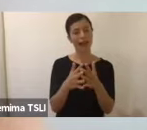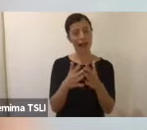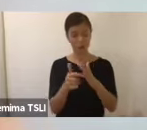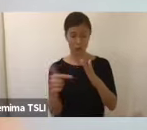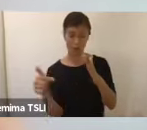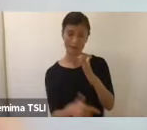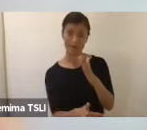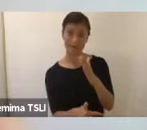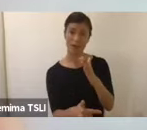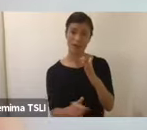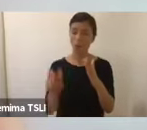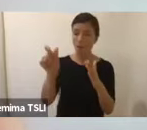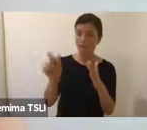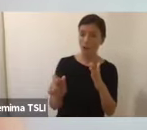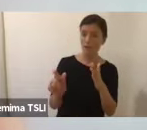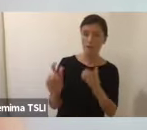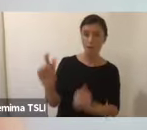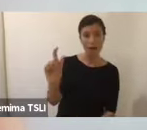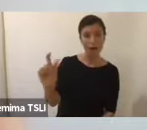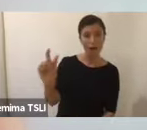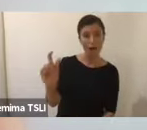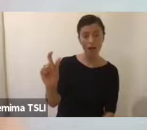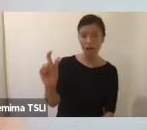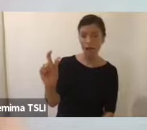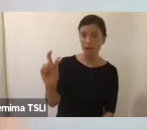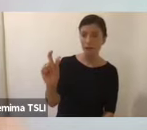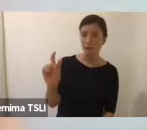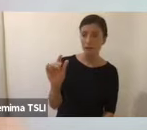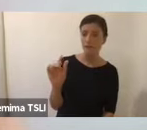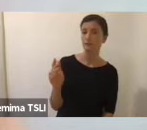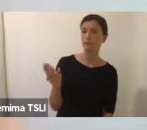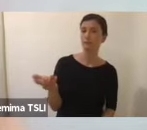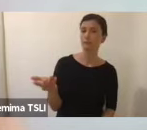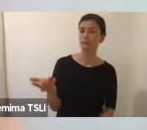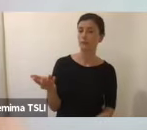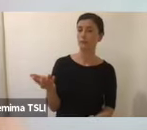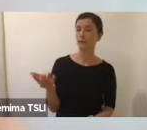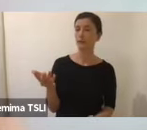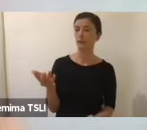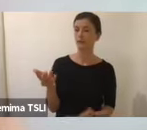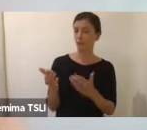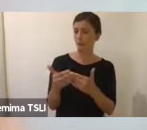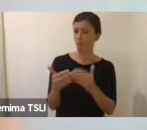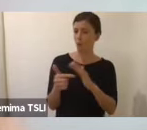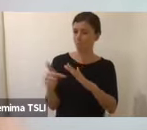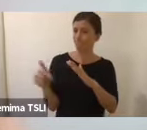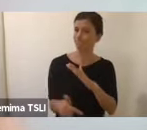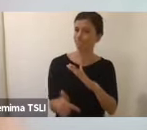ask for ordination or something of greater intensity and